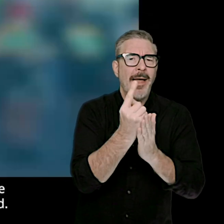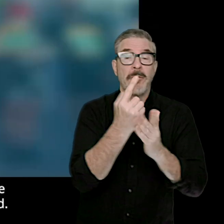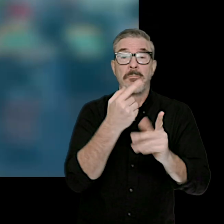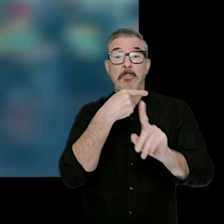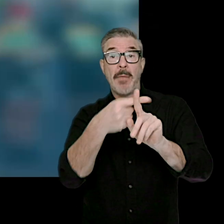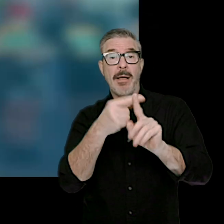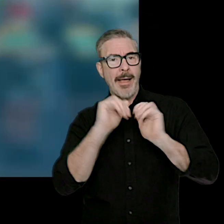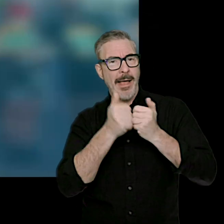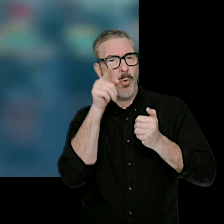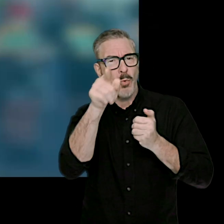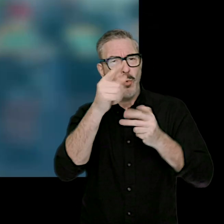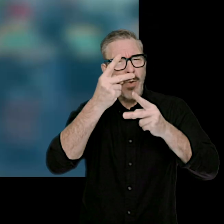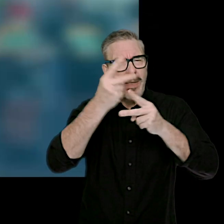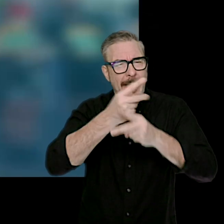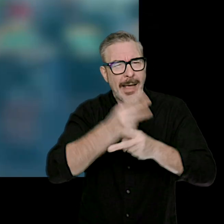have worked.